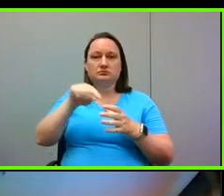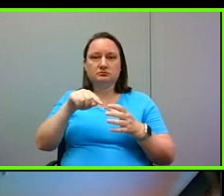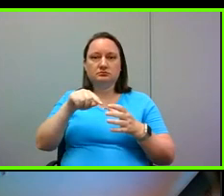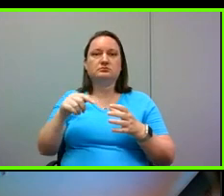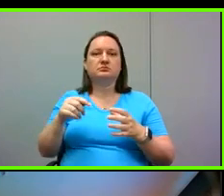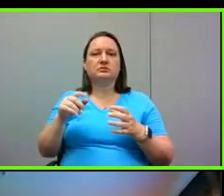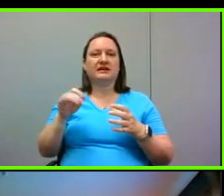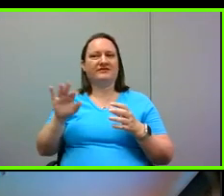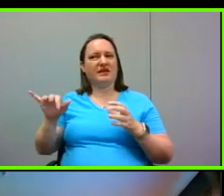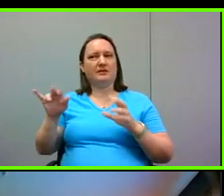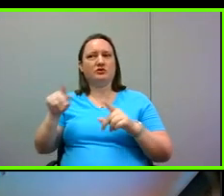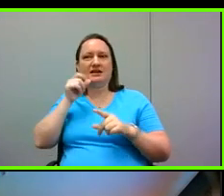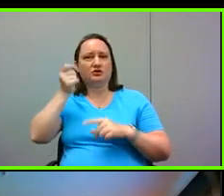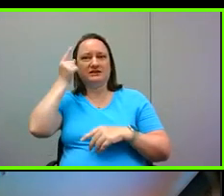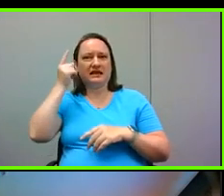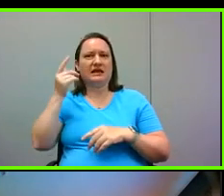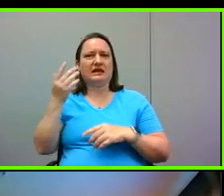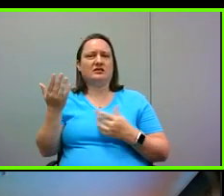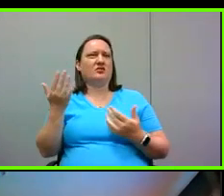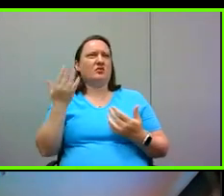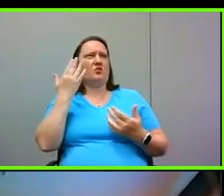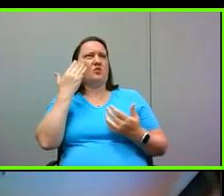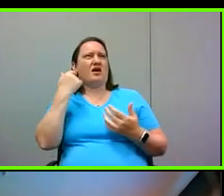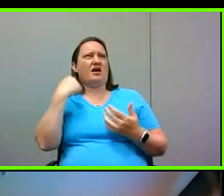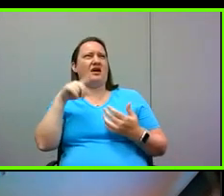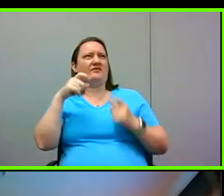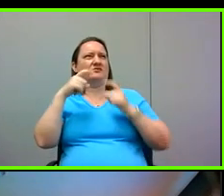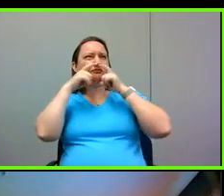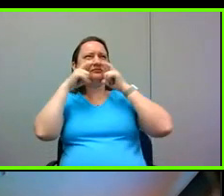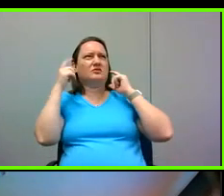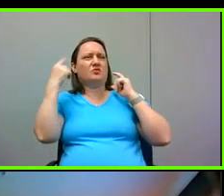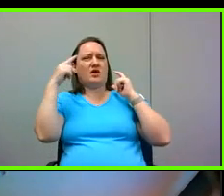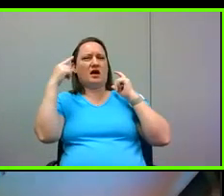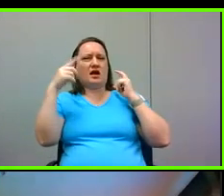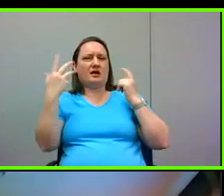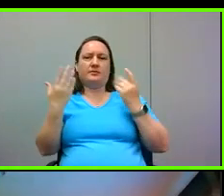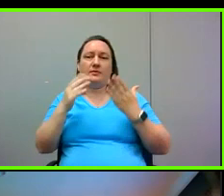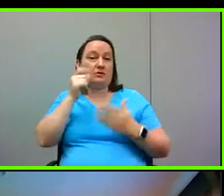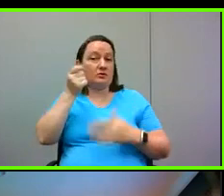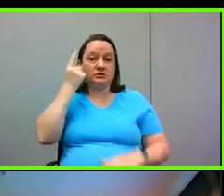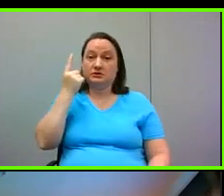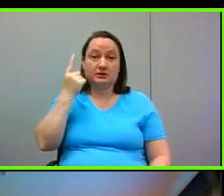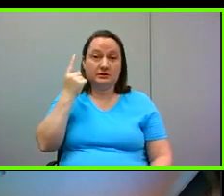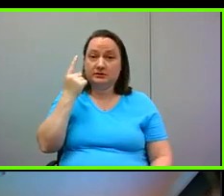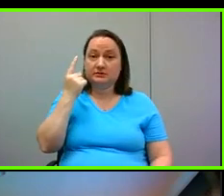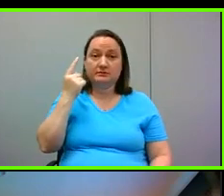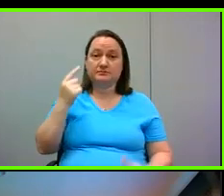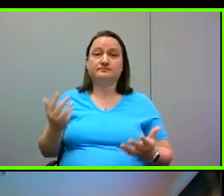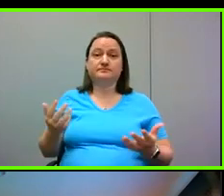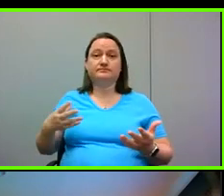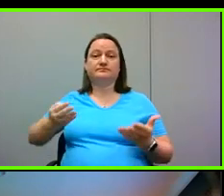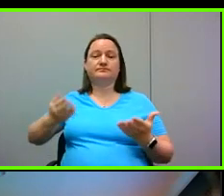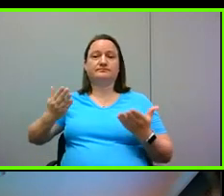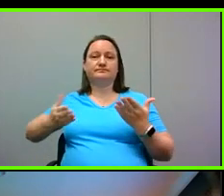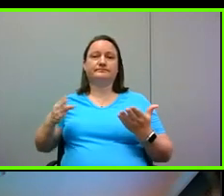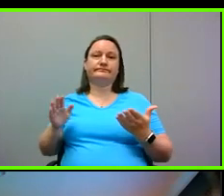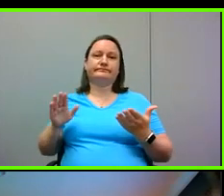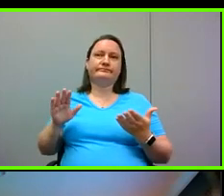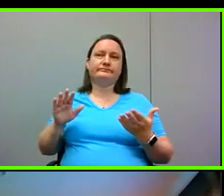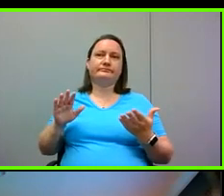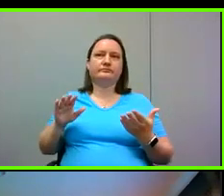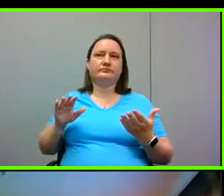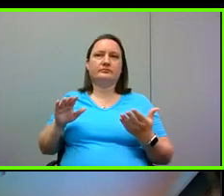understand why they have to wear a mask, things of that nature due to the reason that they're